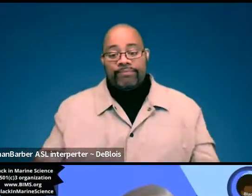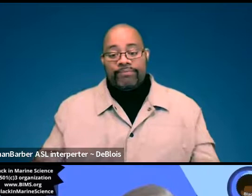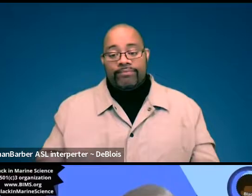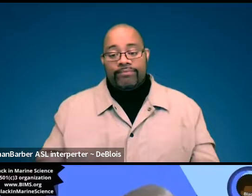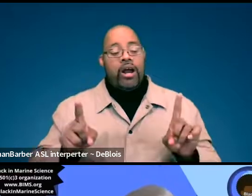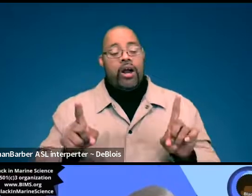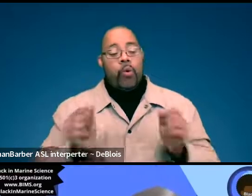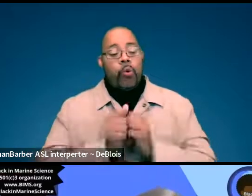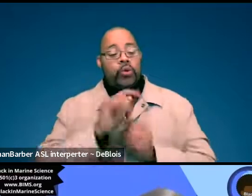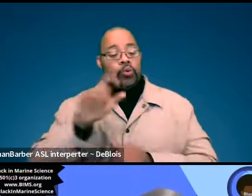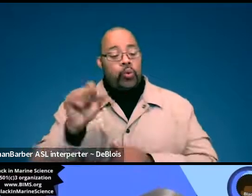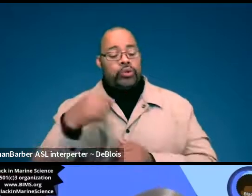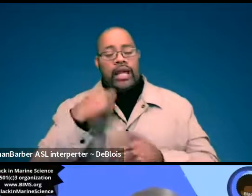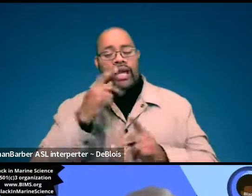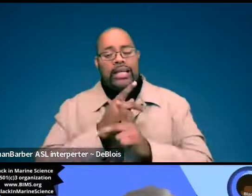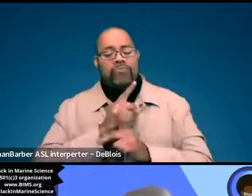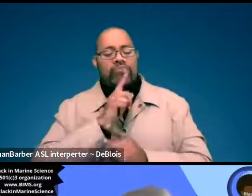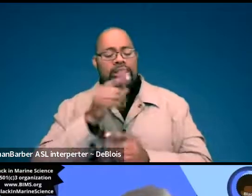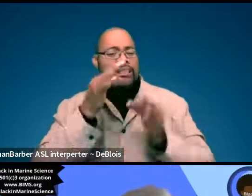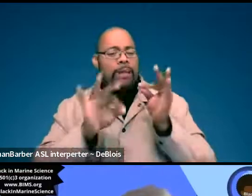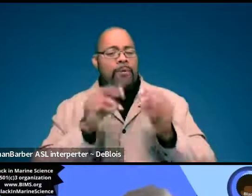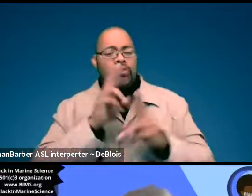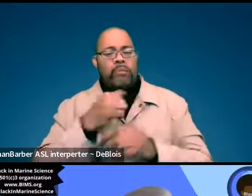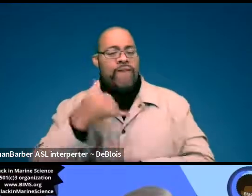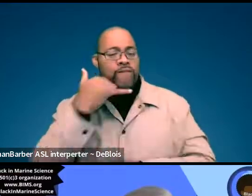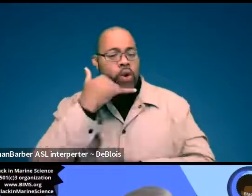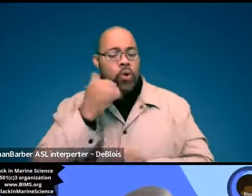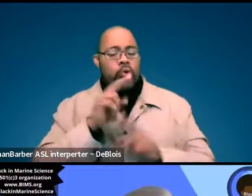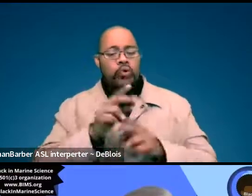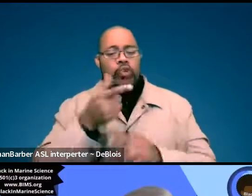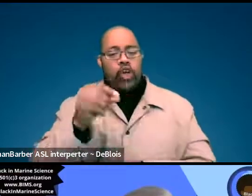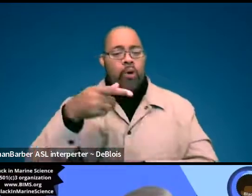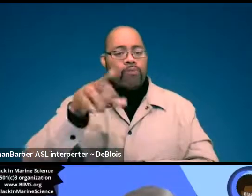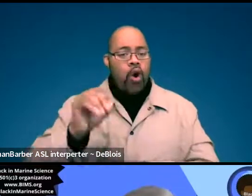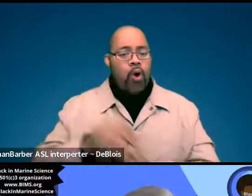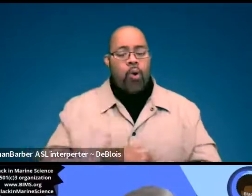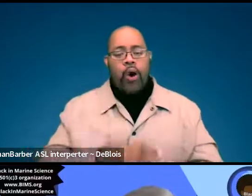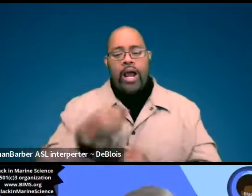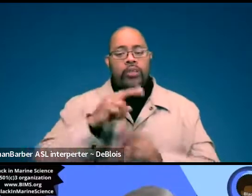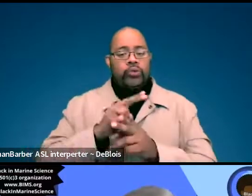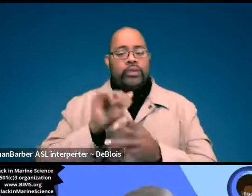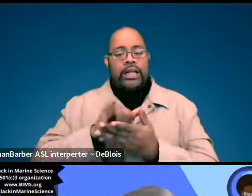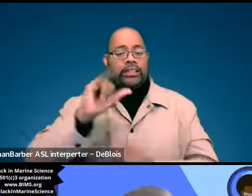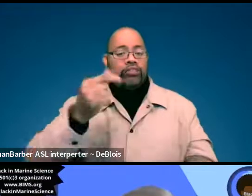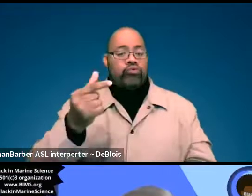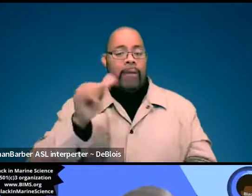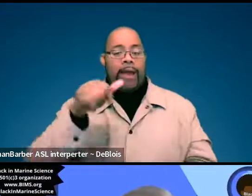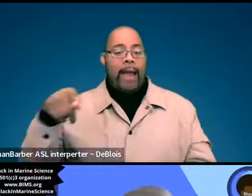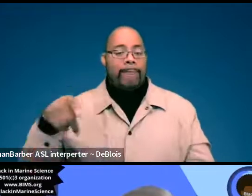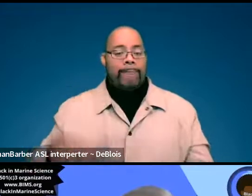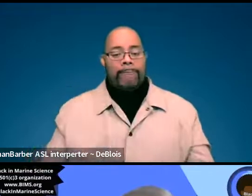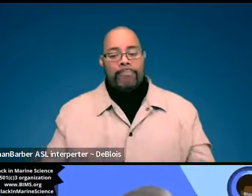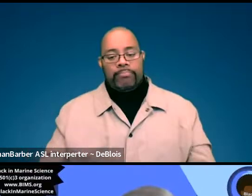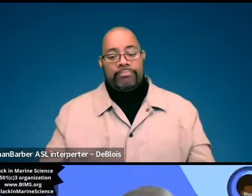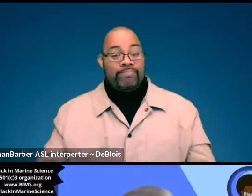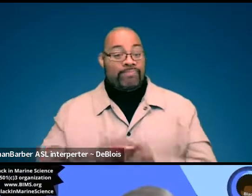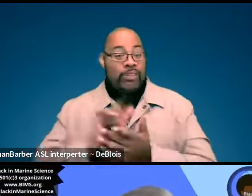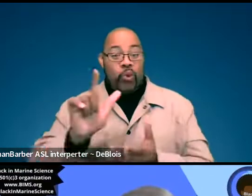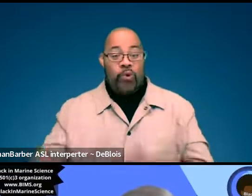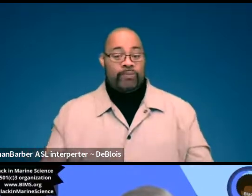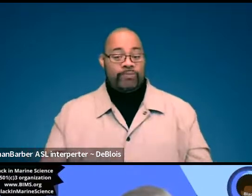far as tools, I keep it pretty simple. I use my phone, I use a GoPro, and I use the Instagram app, and that's about